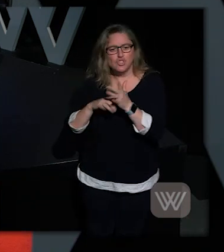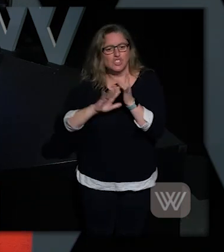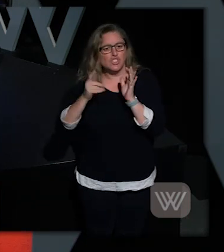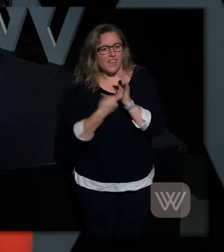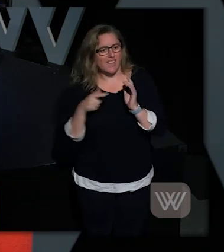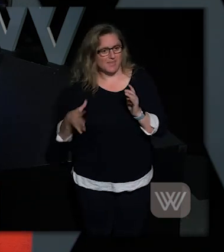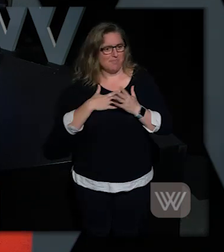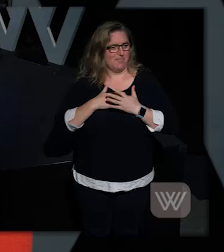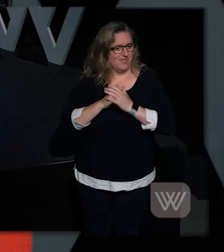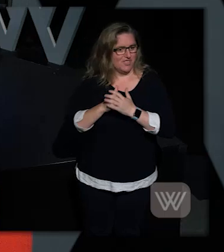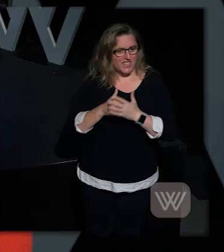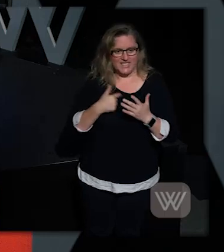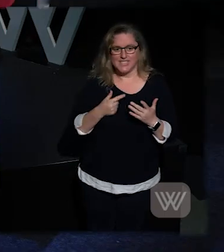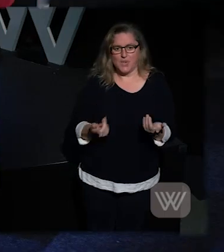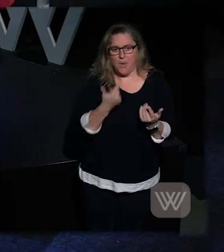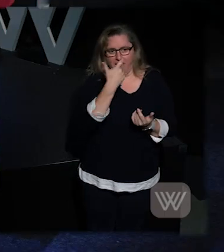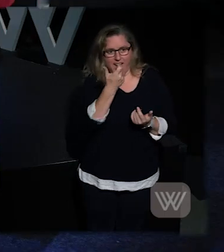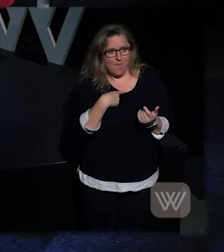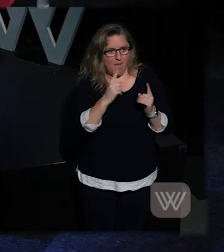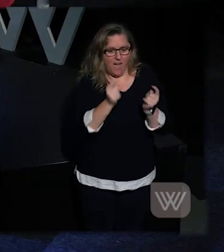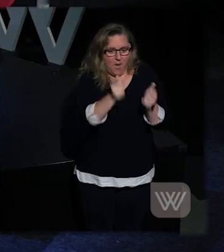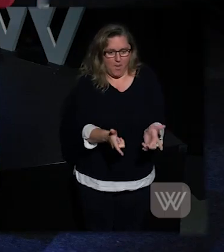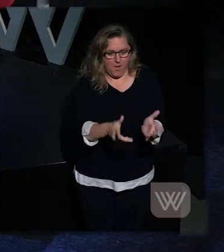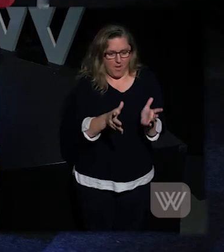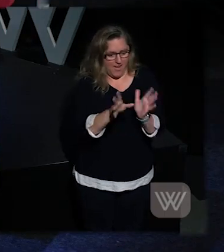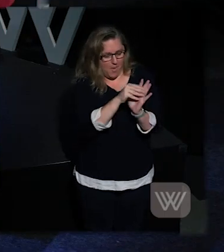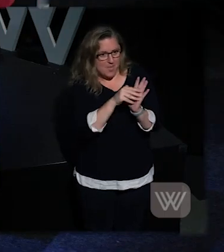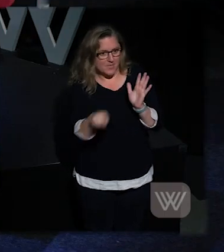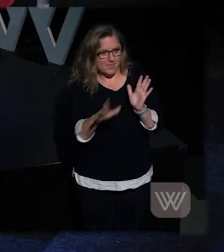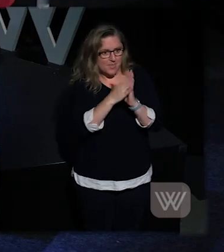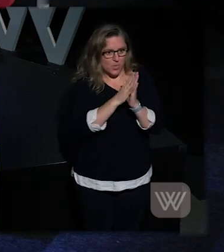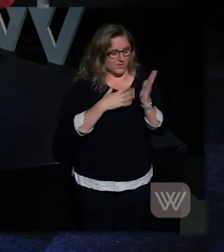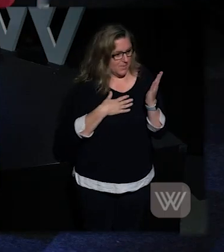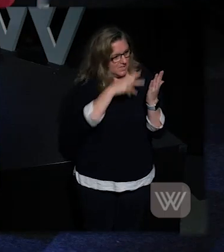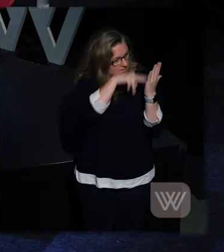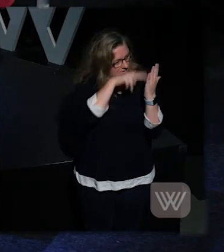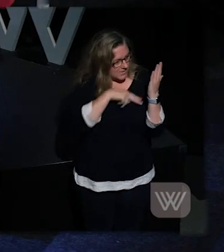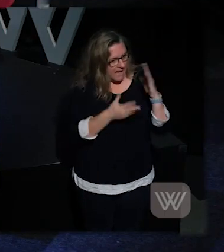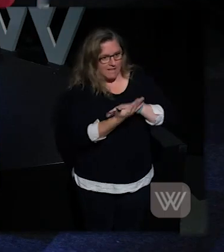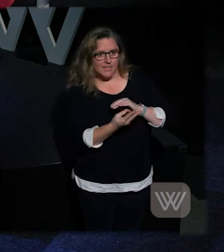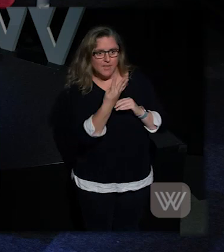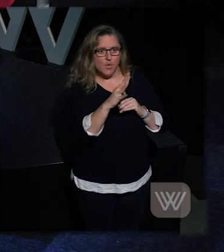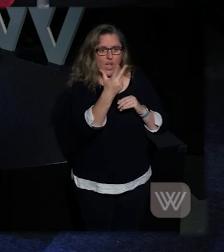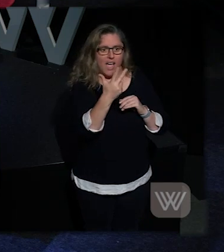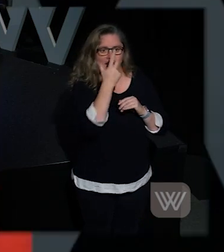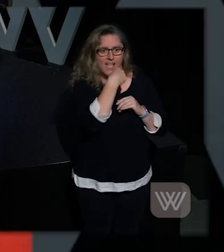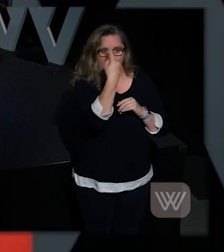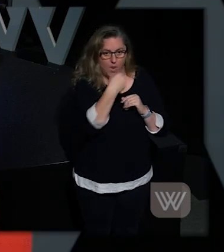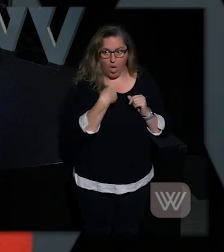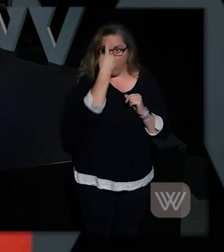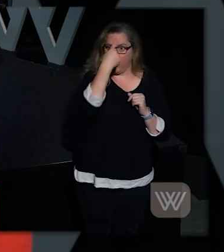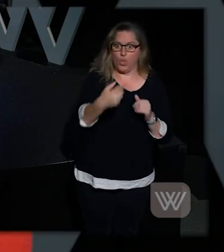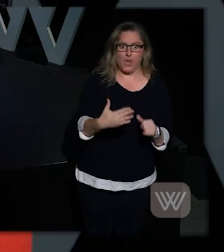managed to score myself an early copy of this book, which I devoured within 48 hours, which I thought was remarkably impressive for a